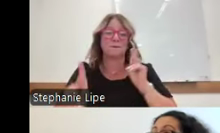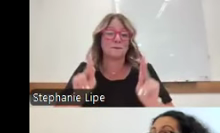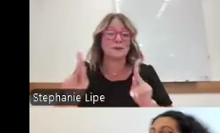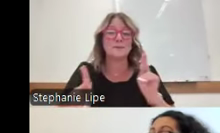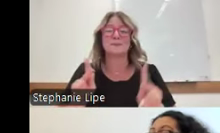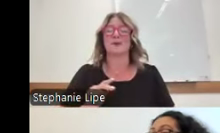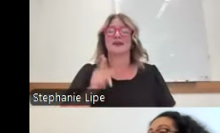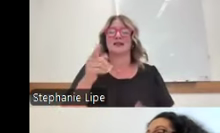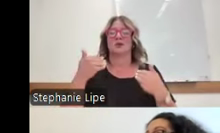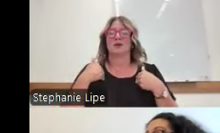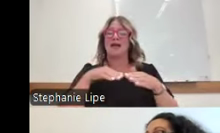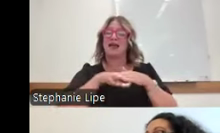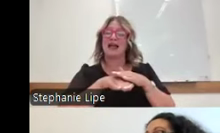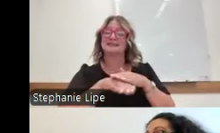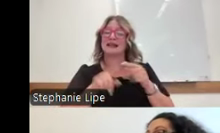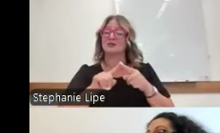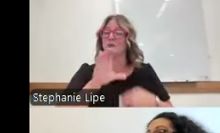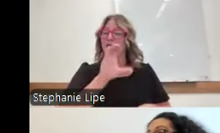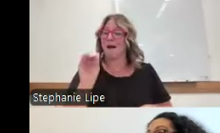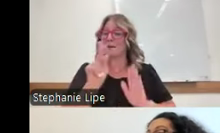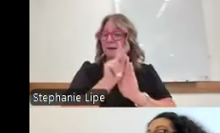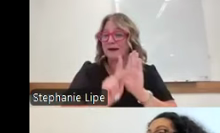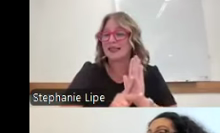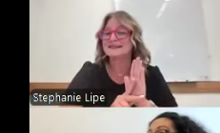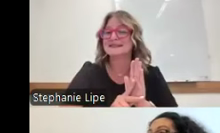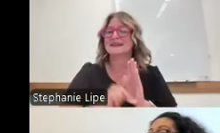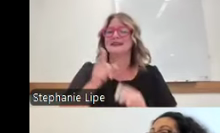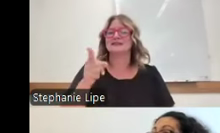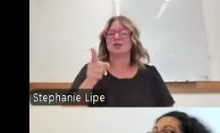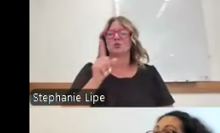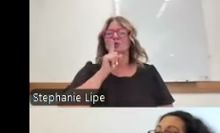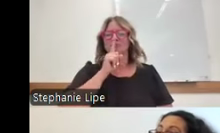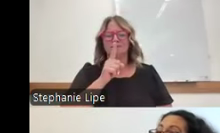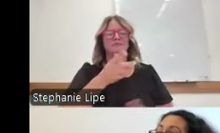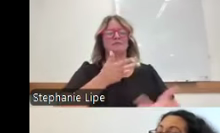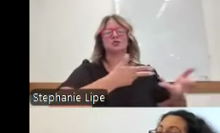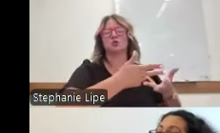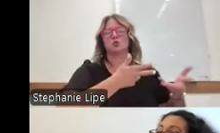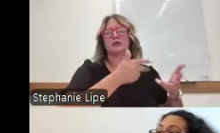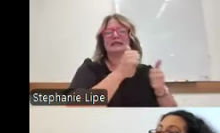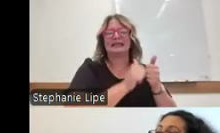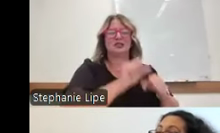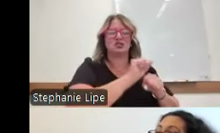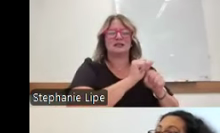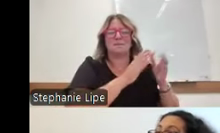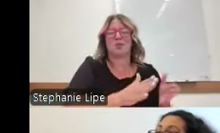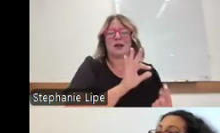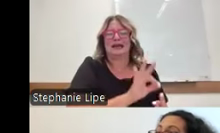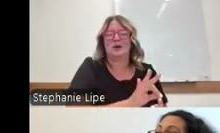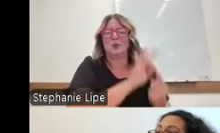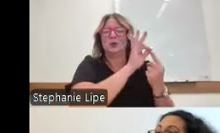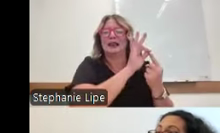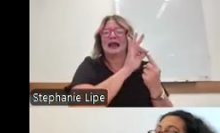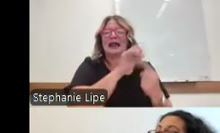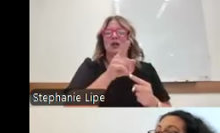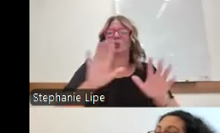celebrate the differences in individuals, and then people will have access to that company's policy and see how